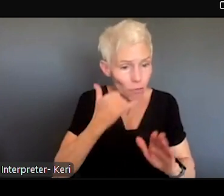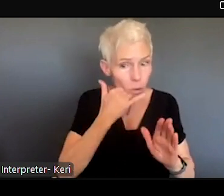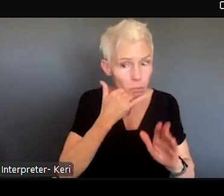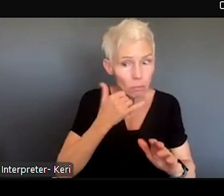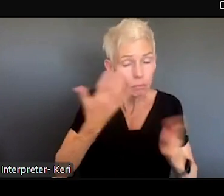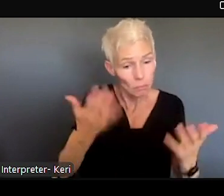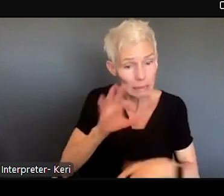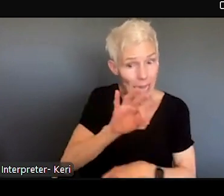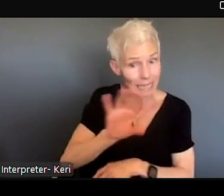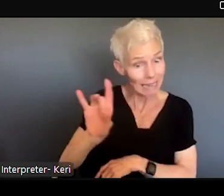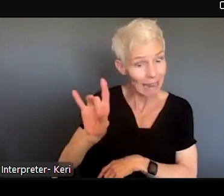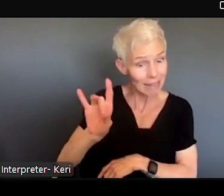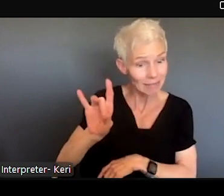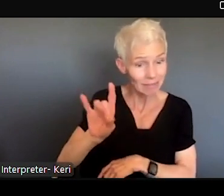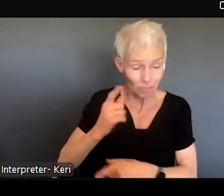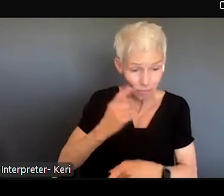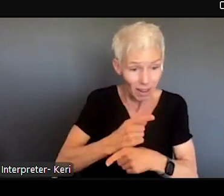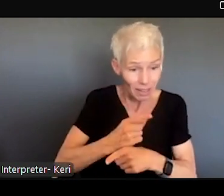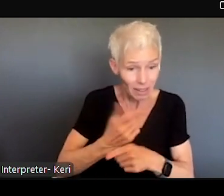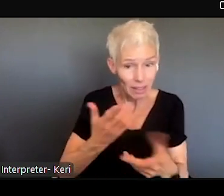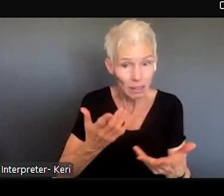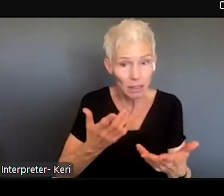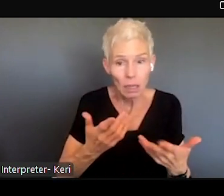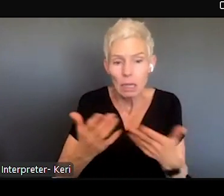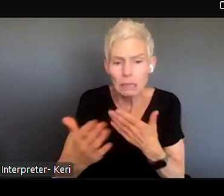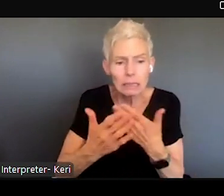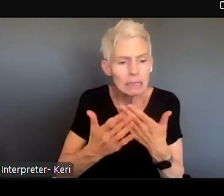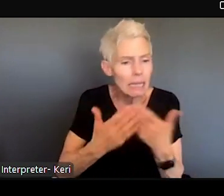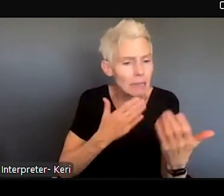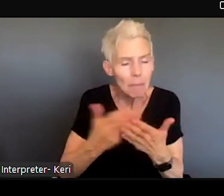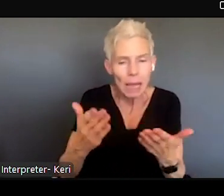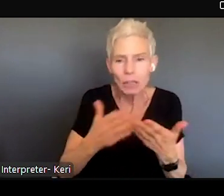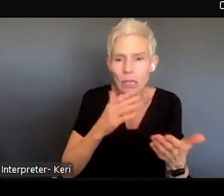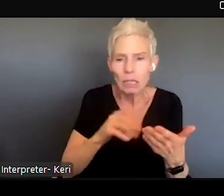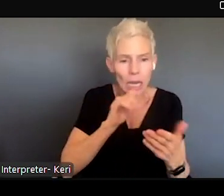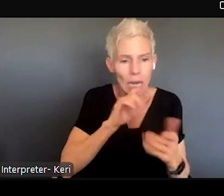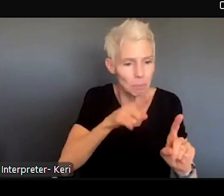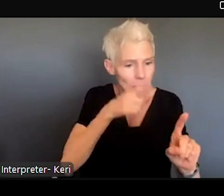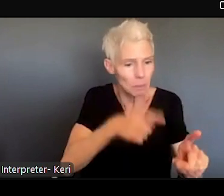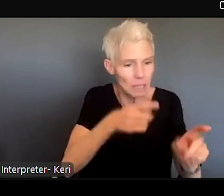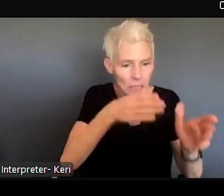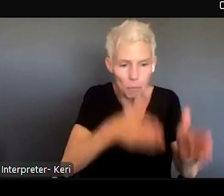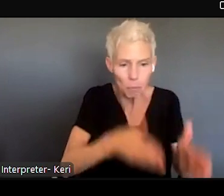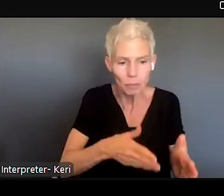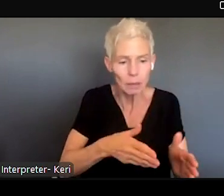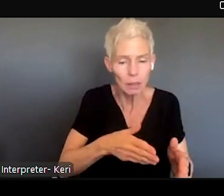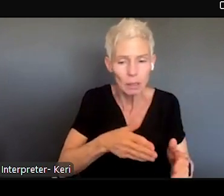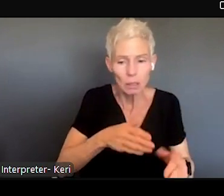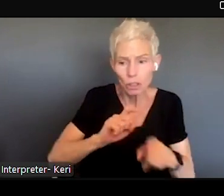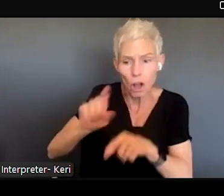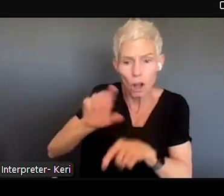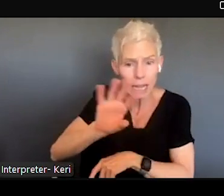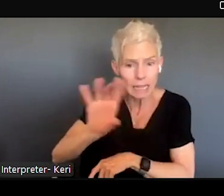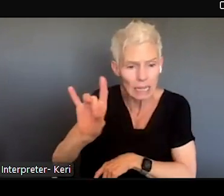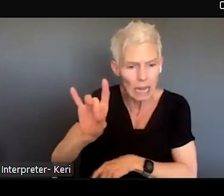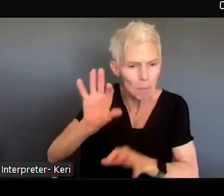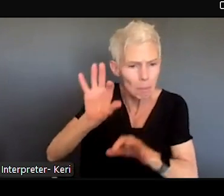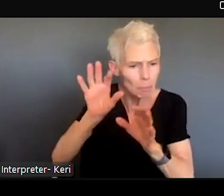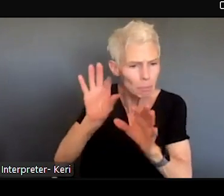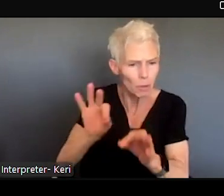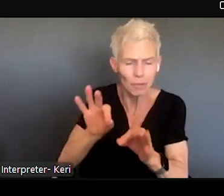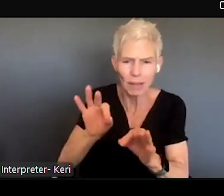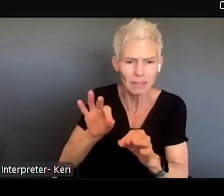988, right? It doesn't have to be a specific person. It could be 988. That's a perfect way to do